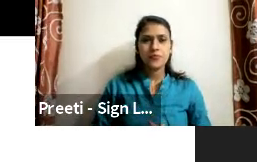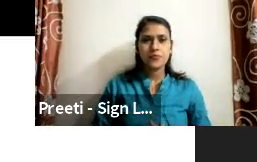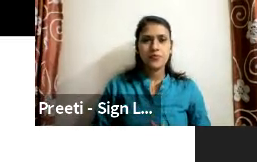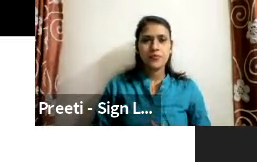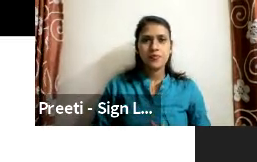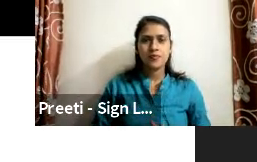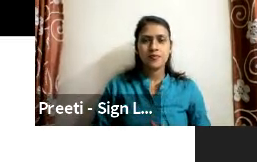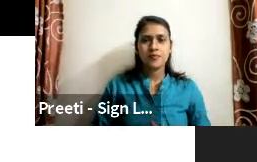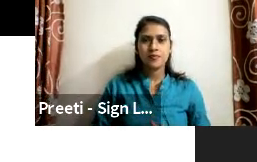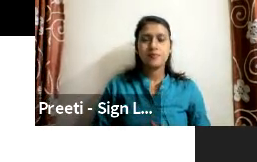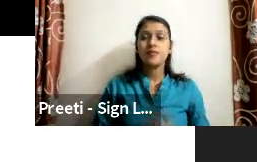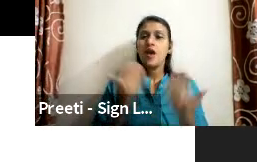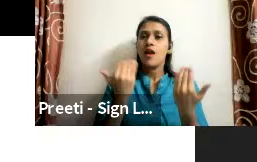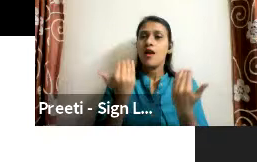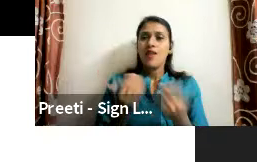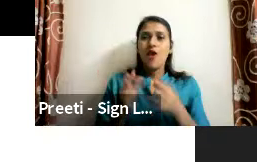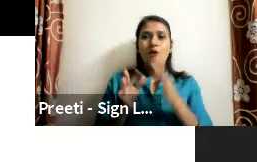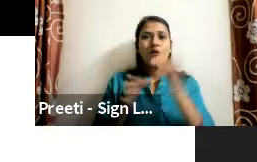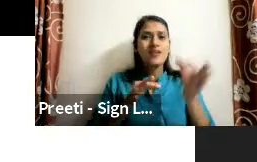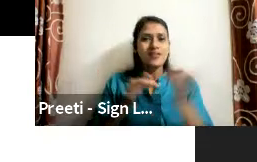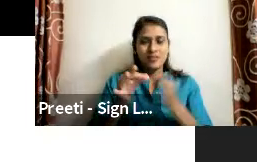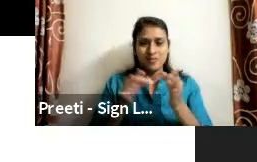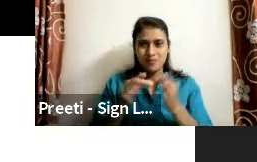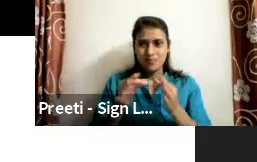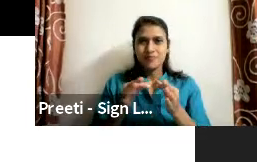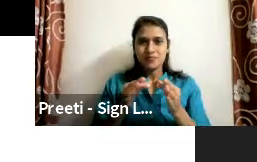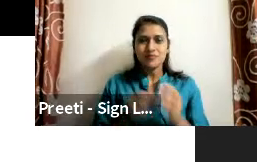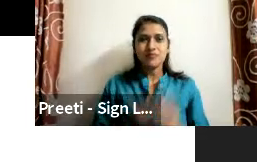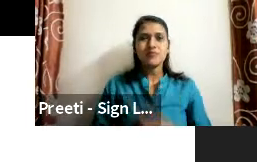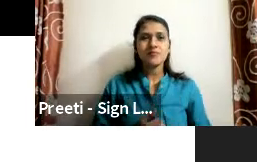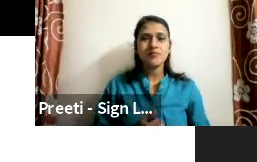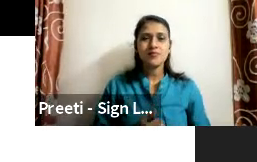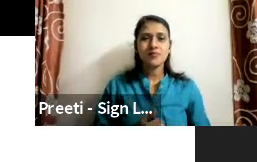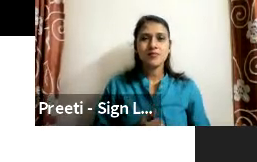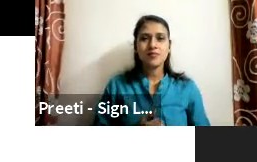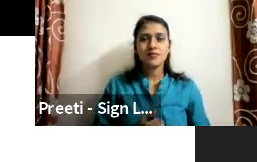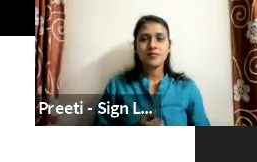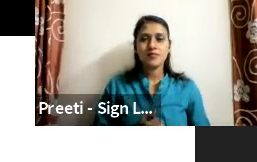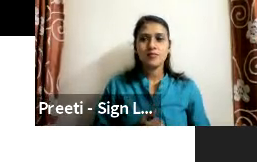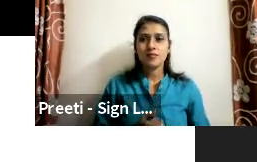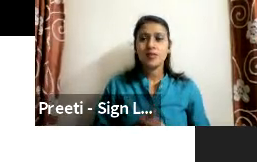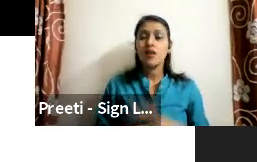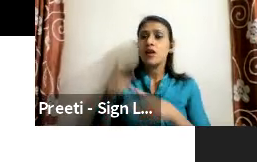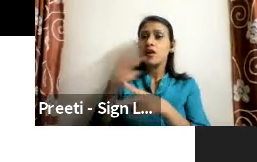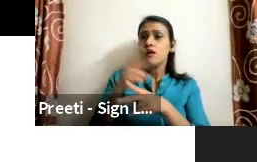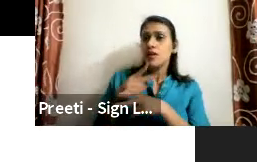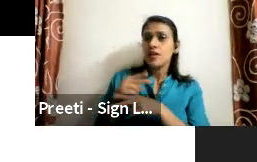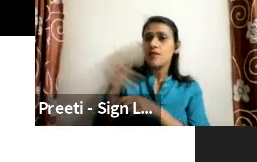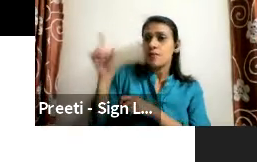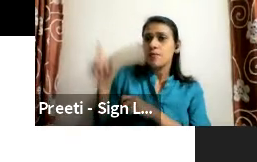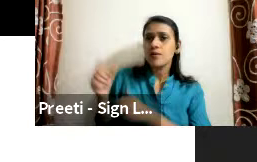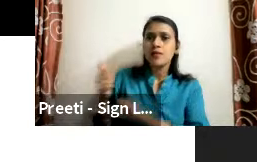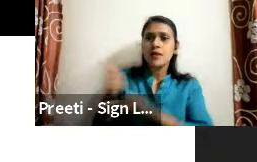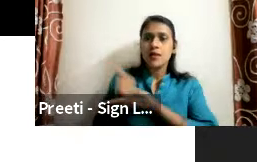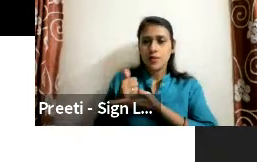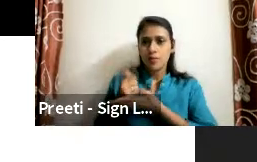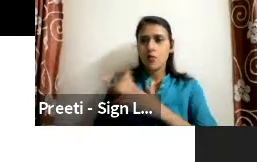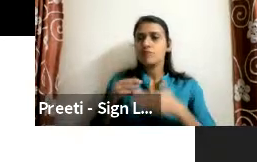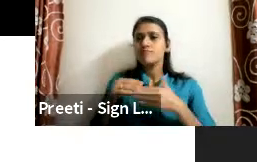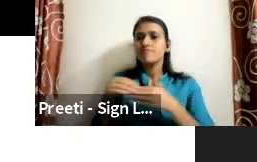So now we go to the next section, that is who can be caregivers or the